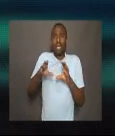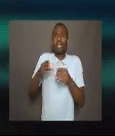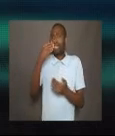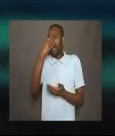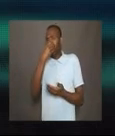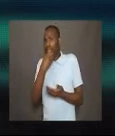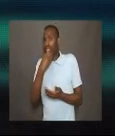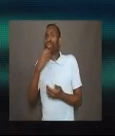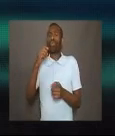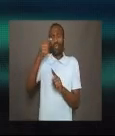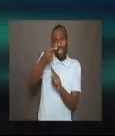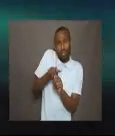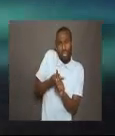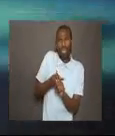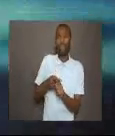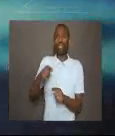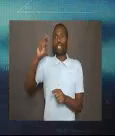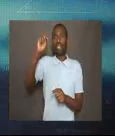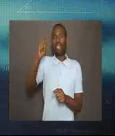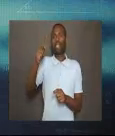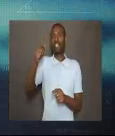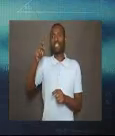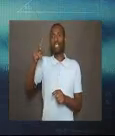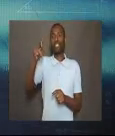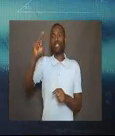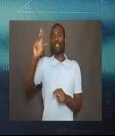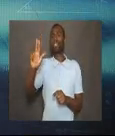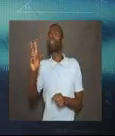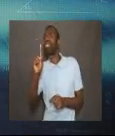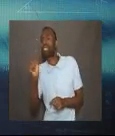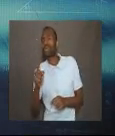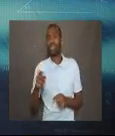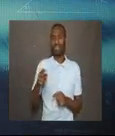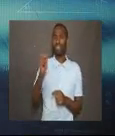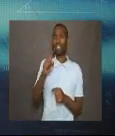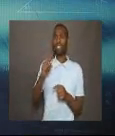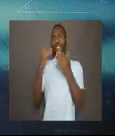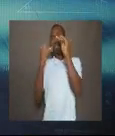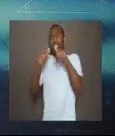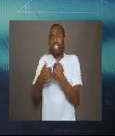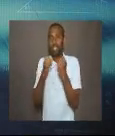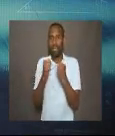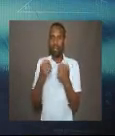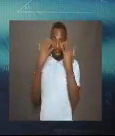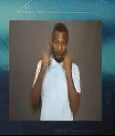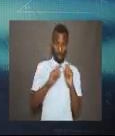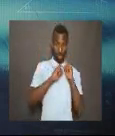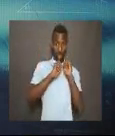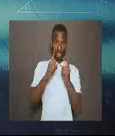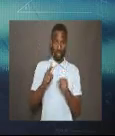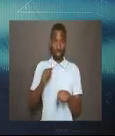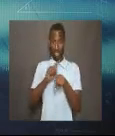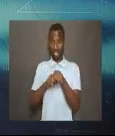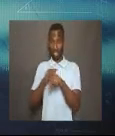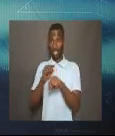temperature of the ammonia? Take a few minutes to consider your answer. You